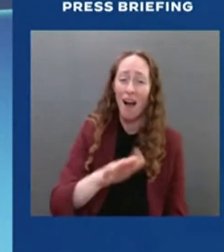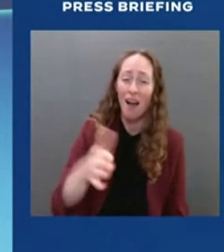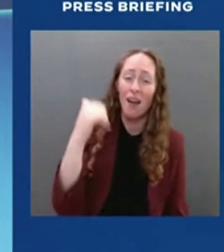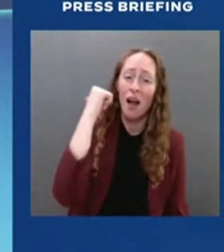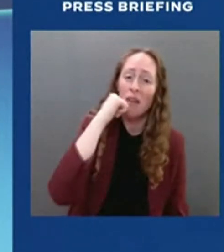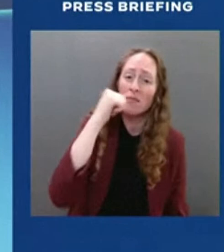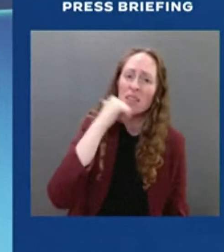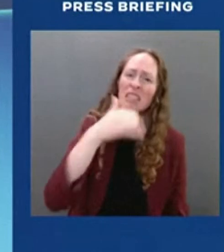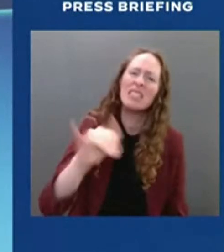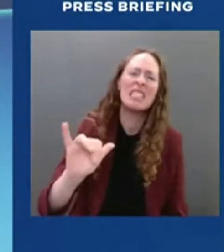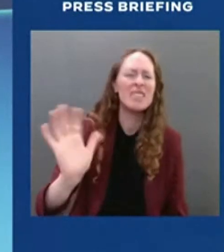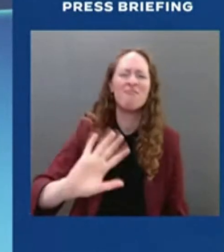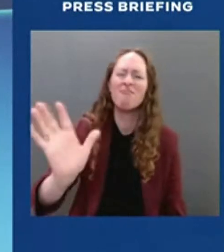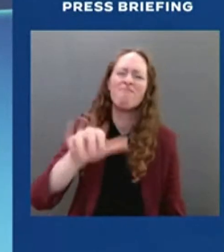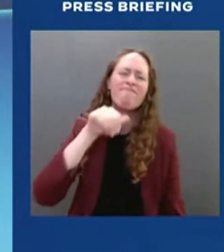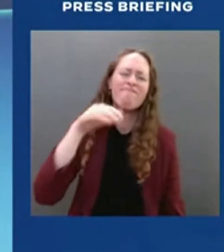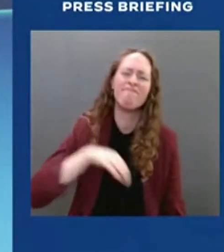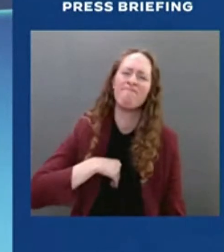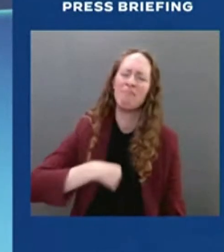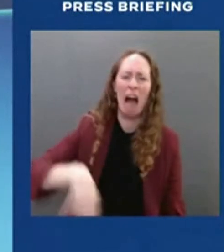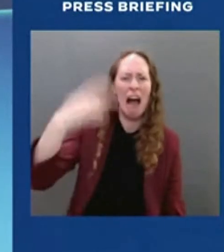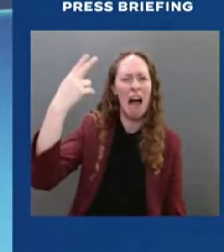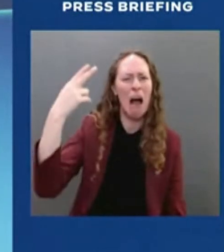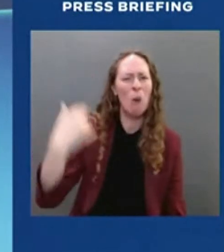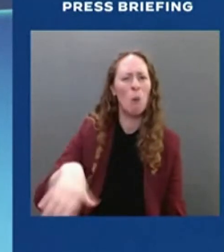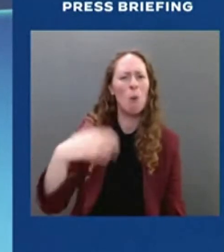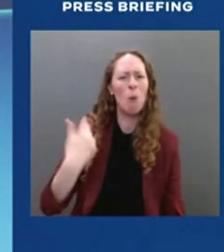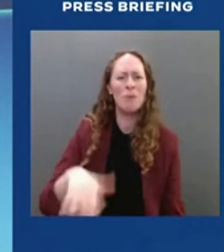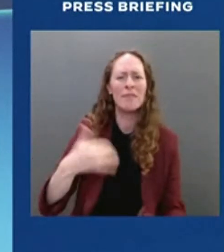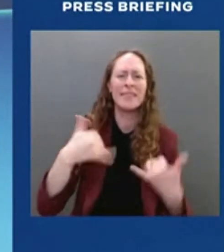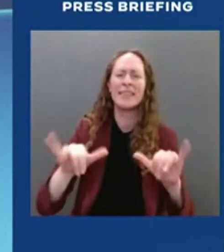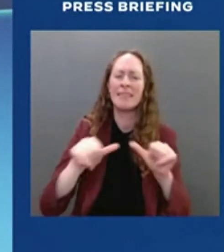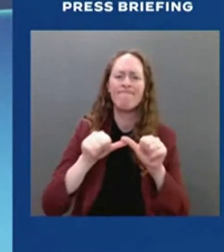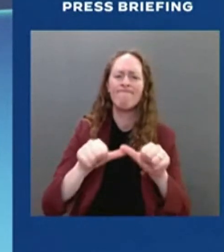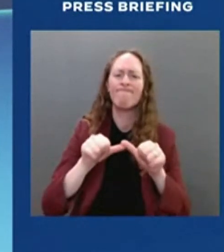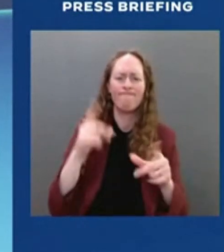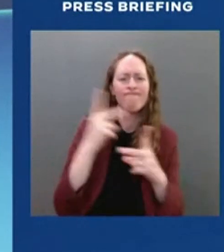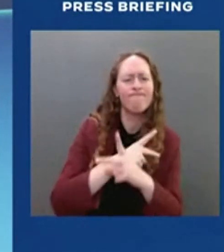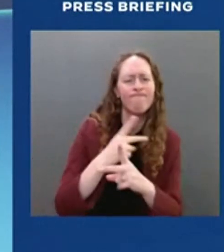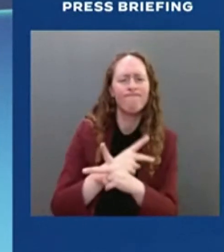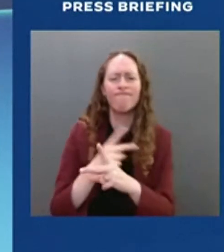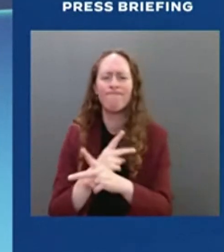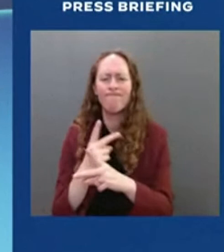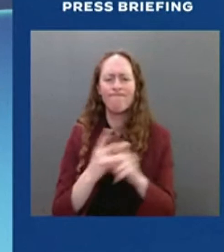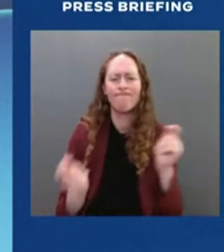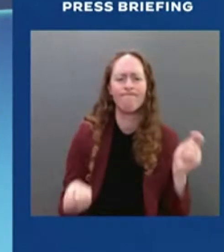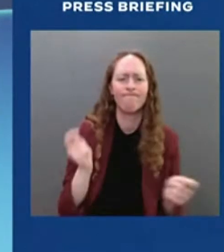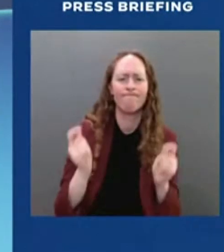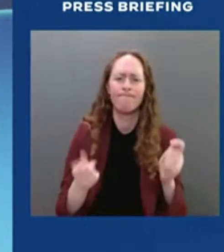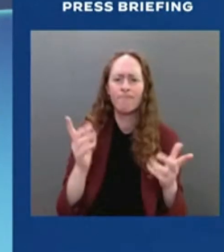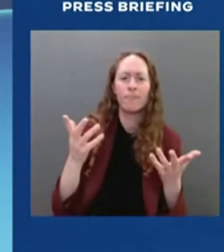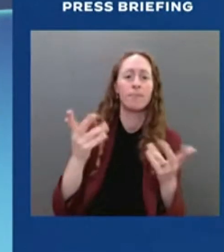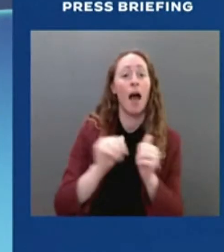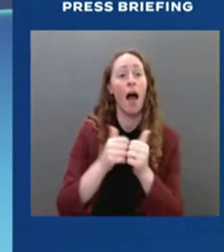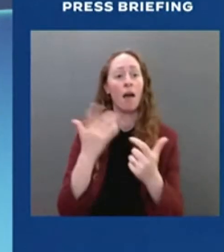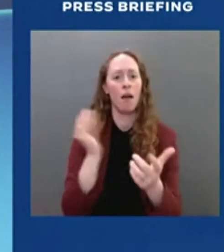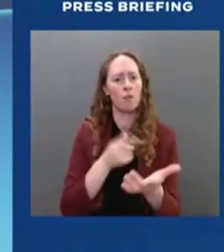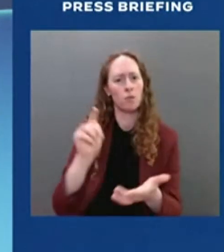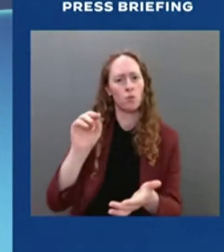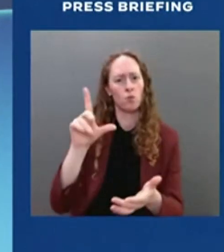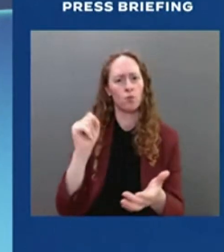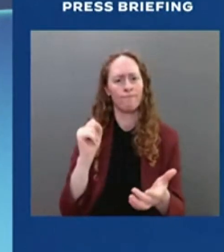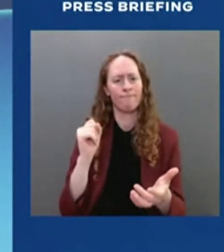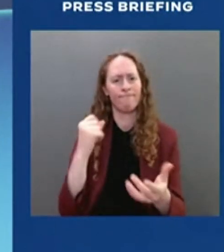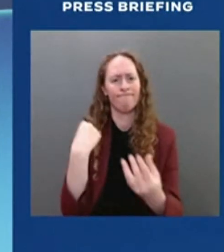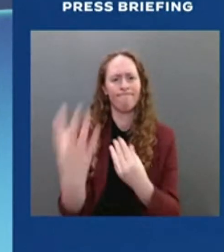have built and the tools we have to lower suffering and death as we manage BA.5. And it is clear that with every